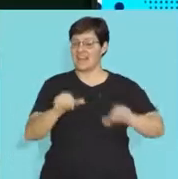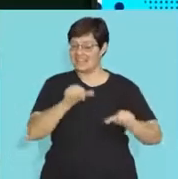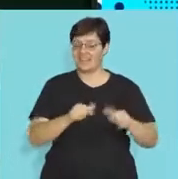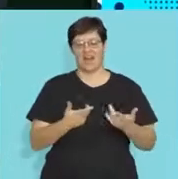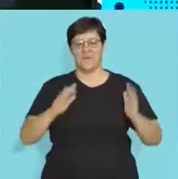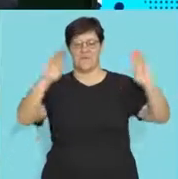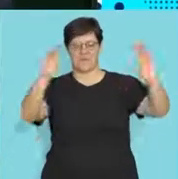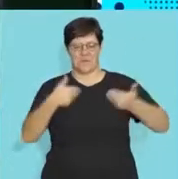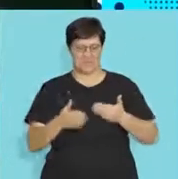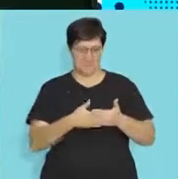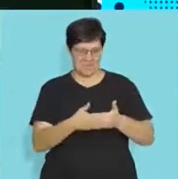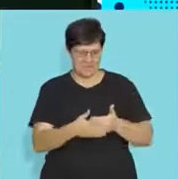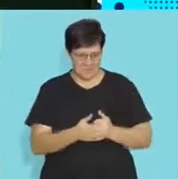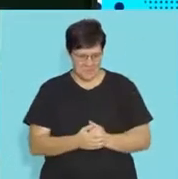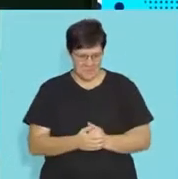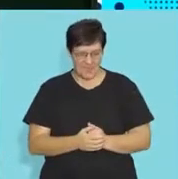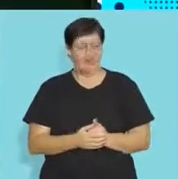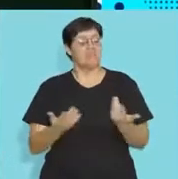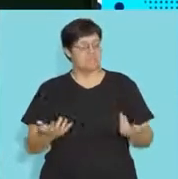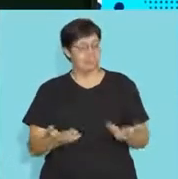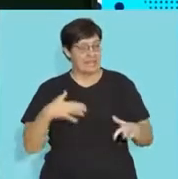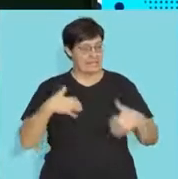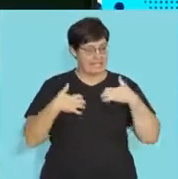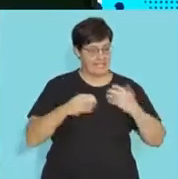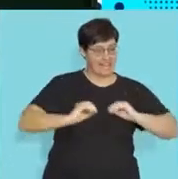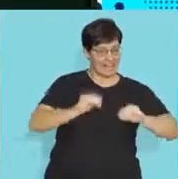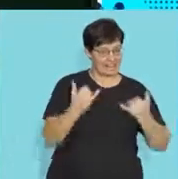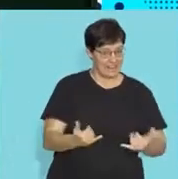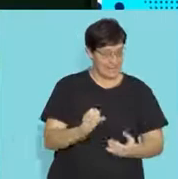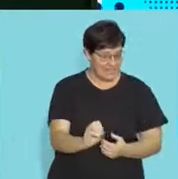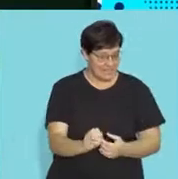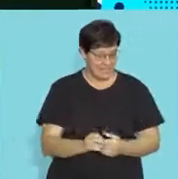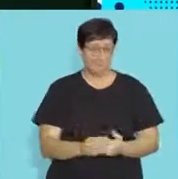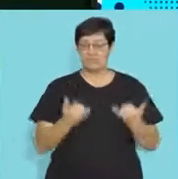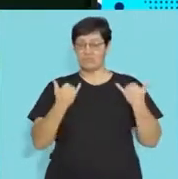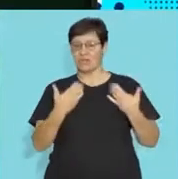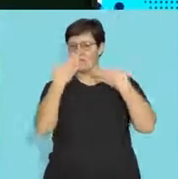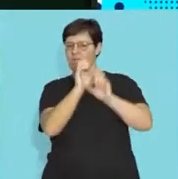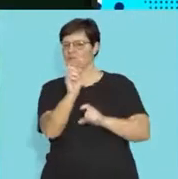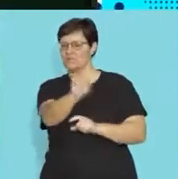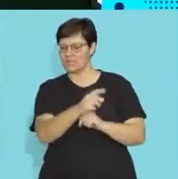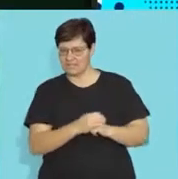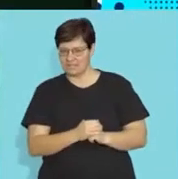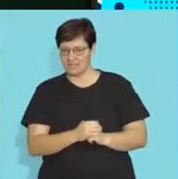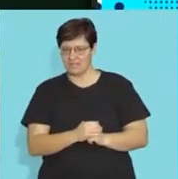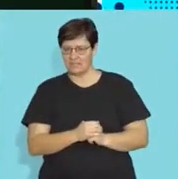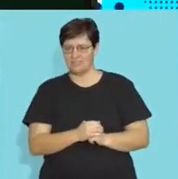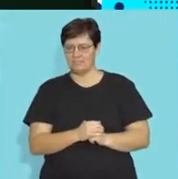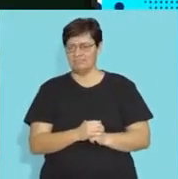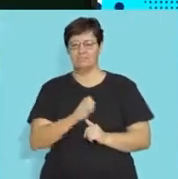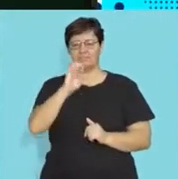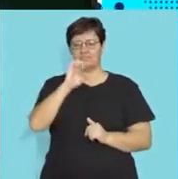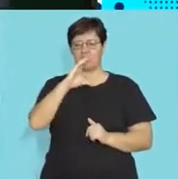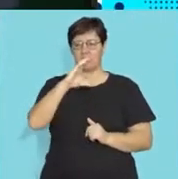Welcome Life Science learners to another installment. Trust that you guys are well and excited about our lesson today. In our lesson today, we're going to be focusing